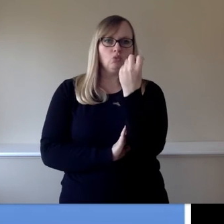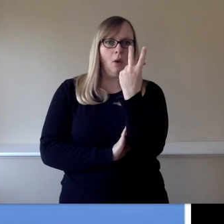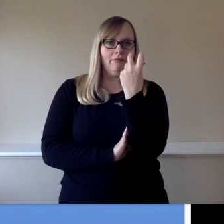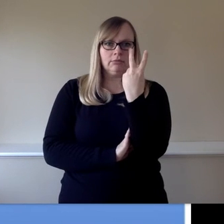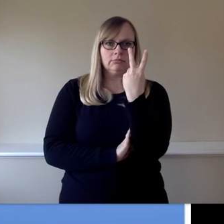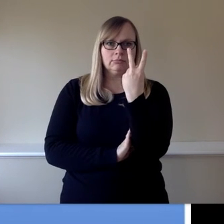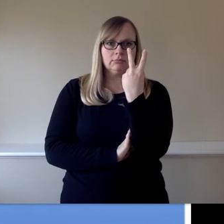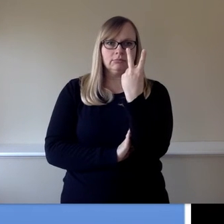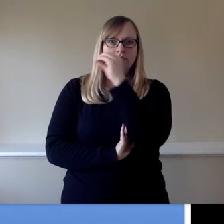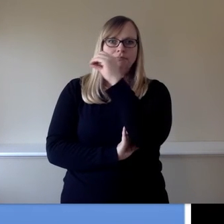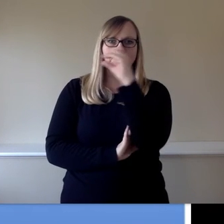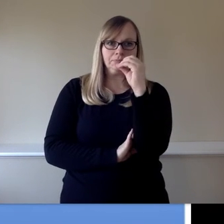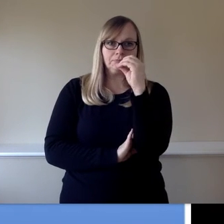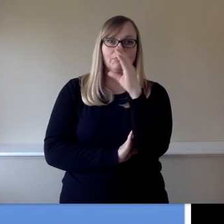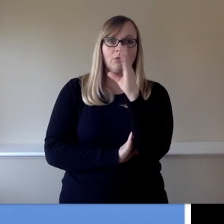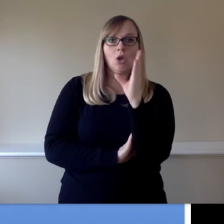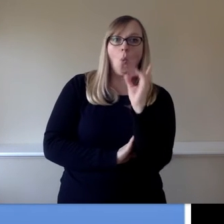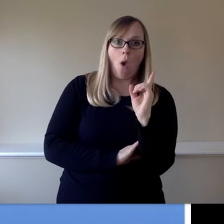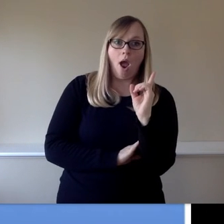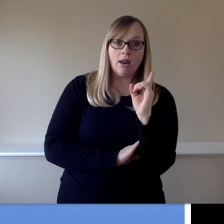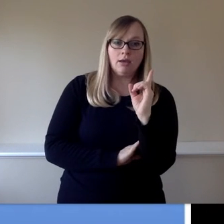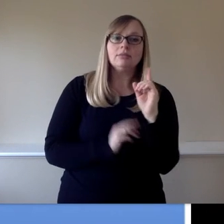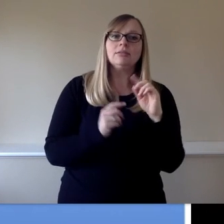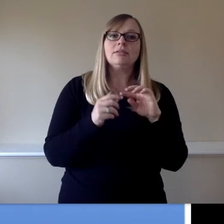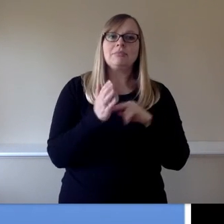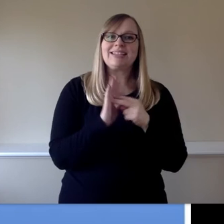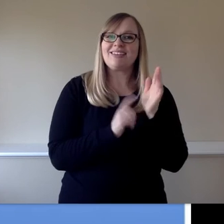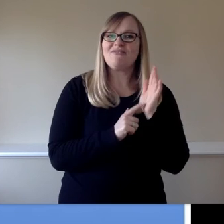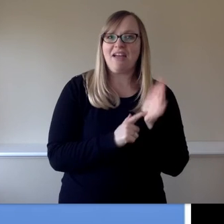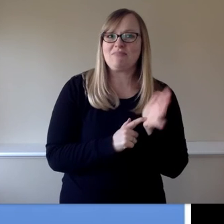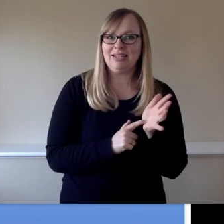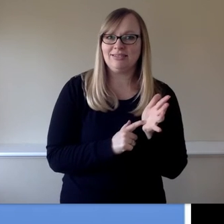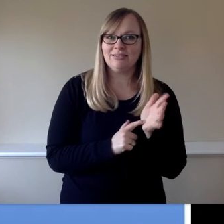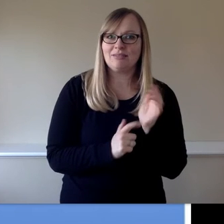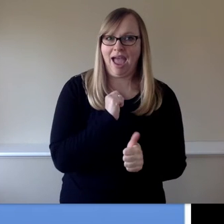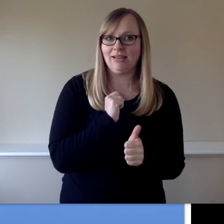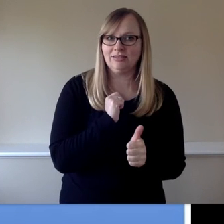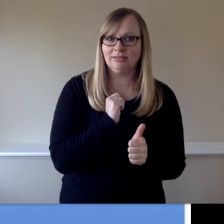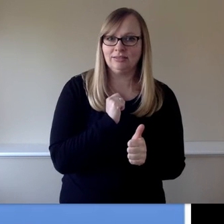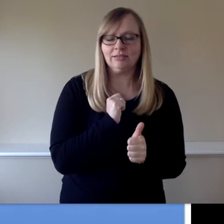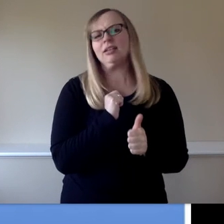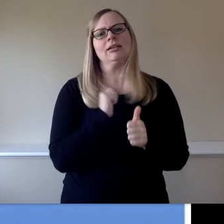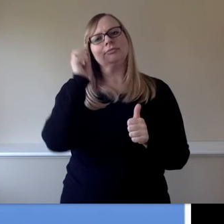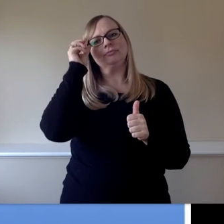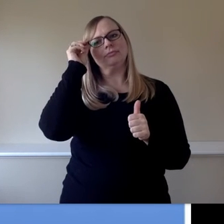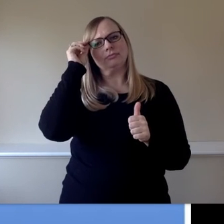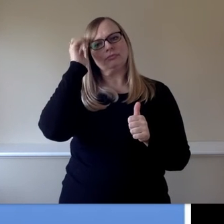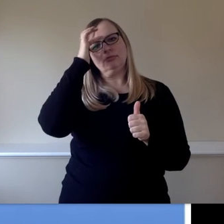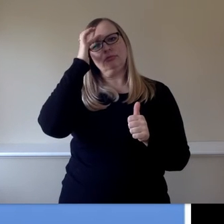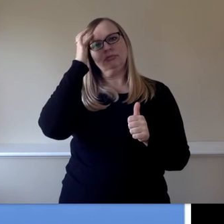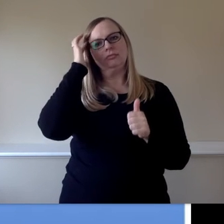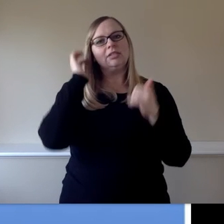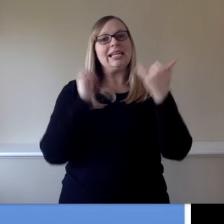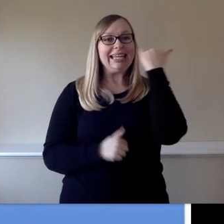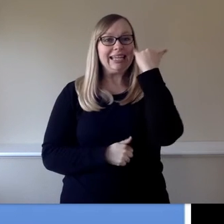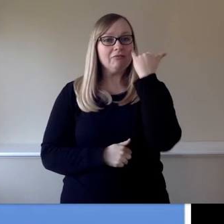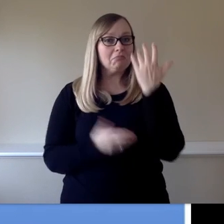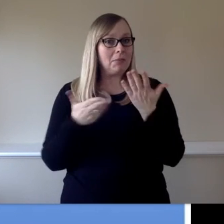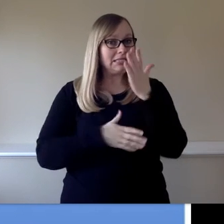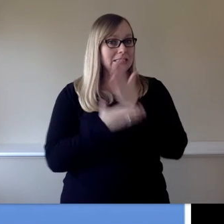We get to 1, 5 minutes have passed. And if you saw a clock that had the minute lines in between